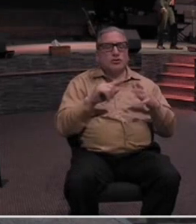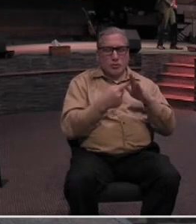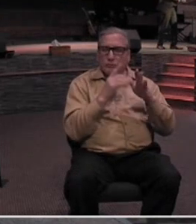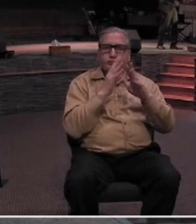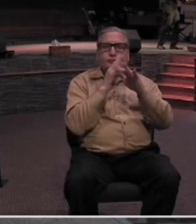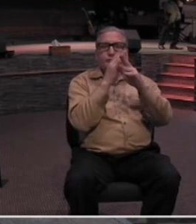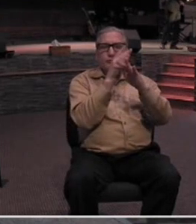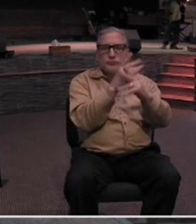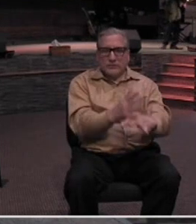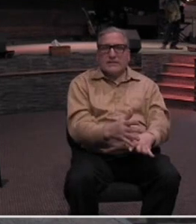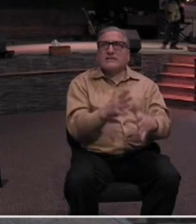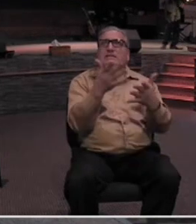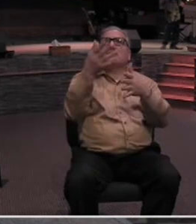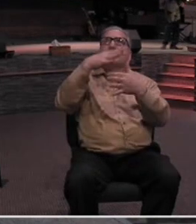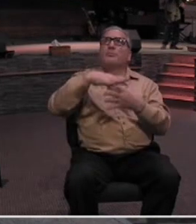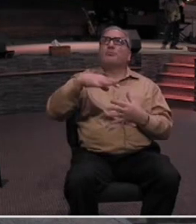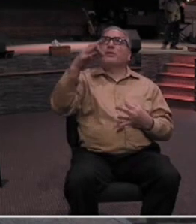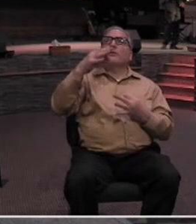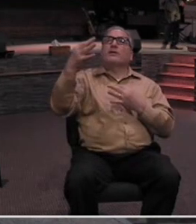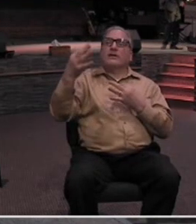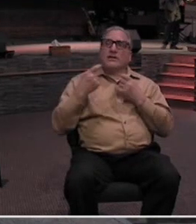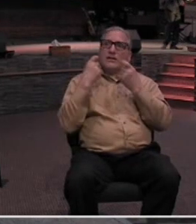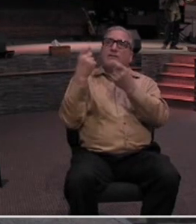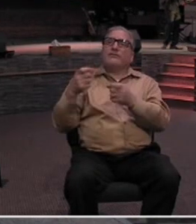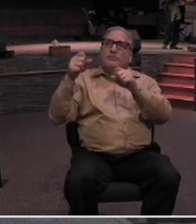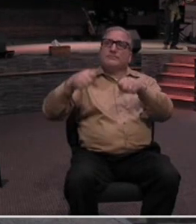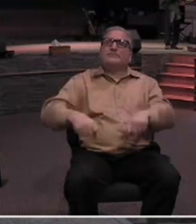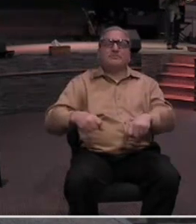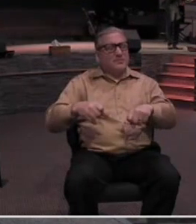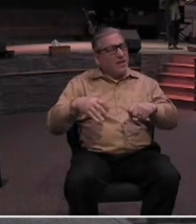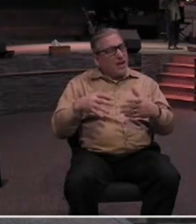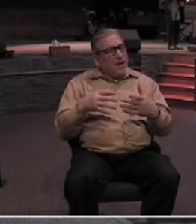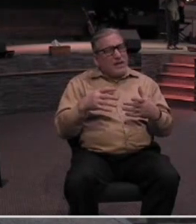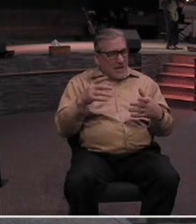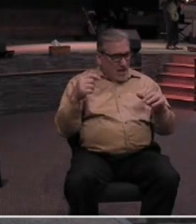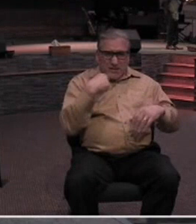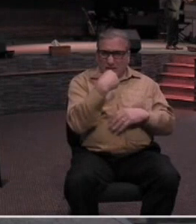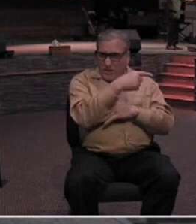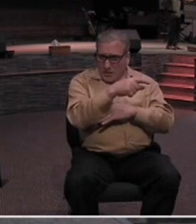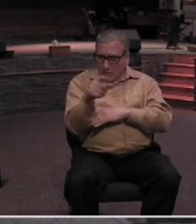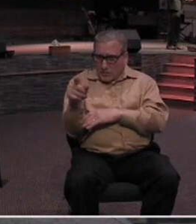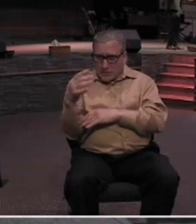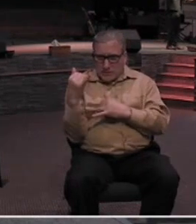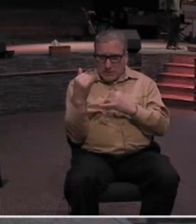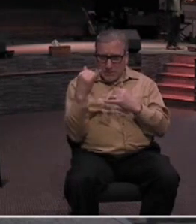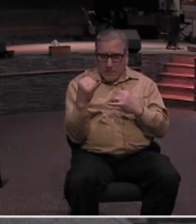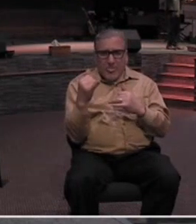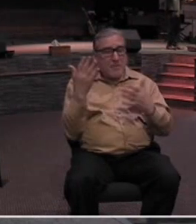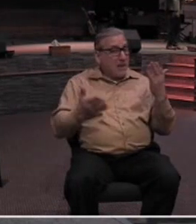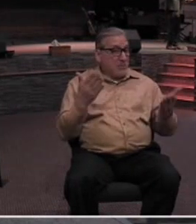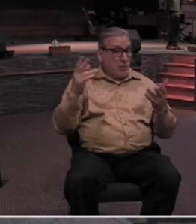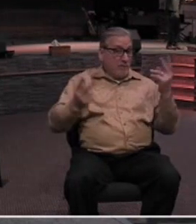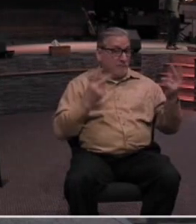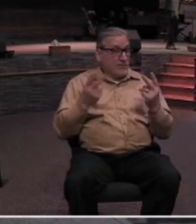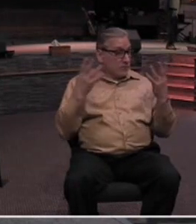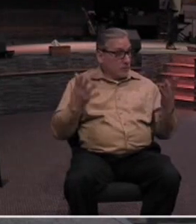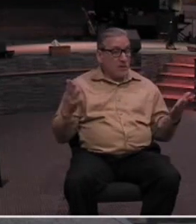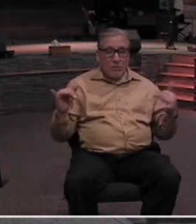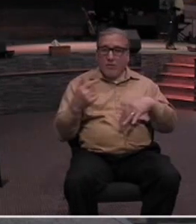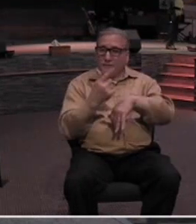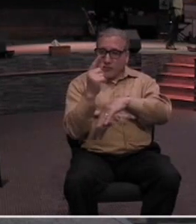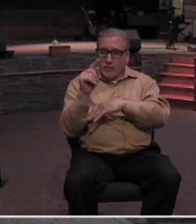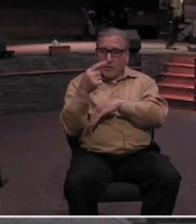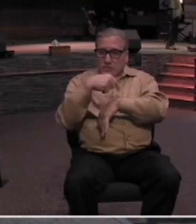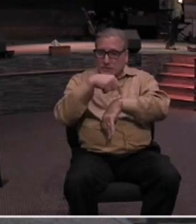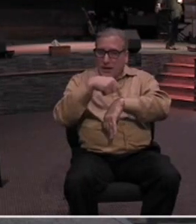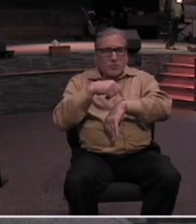with other tongues as the Spirit gives them utterance." Can I tell somebody? Somebody here today, maybe you are a guest here for the first time and you